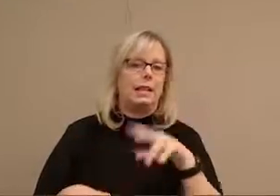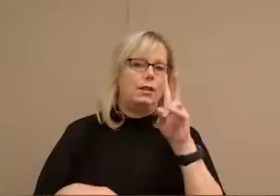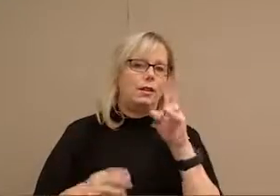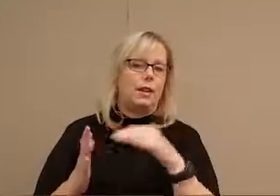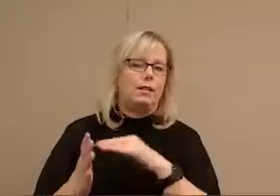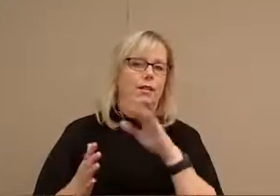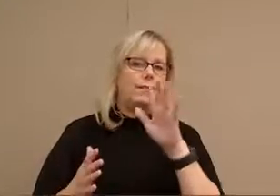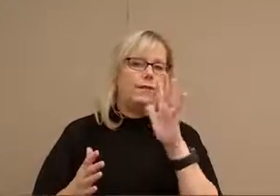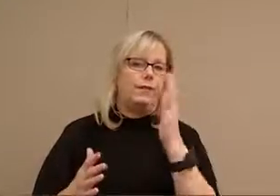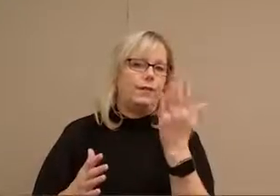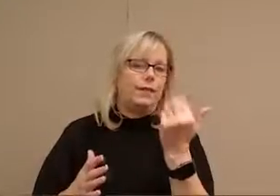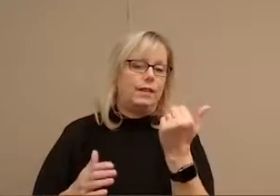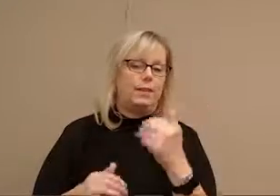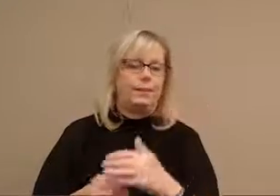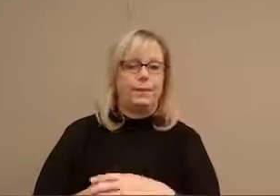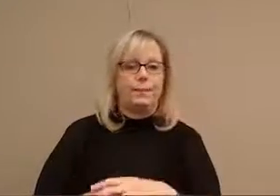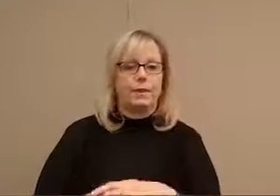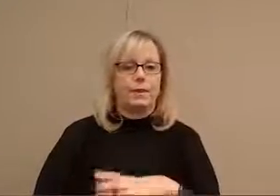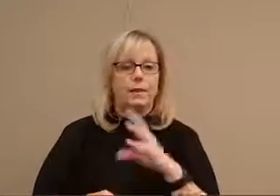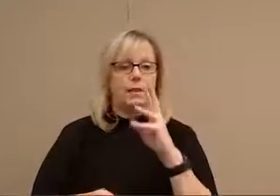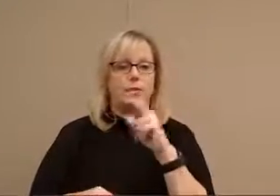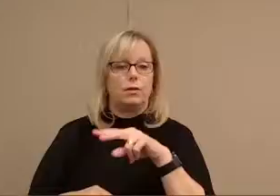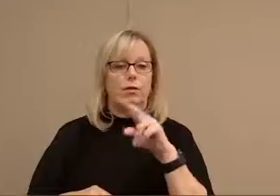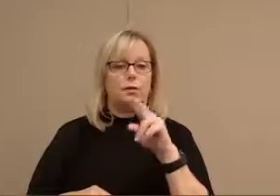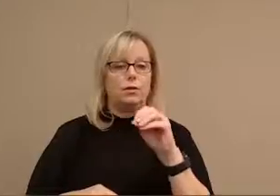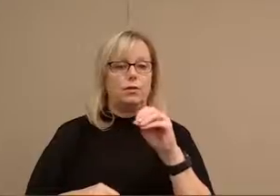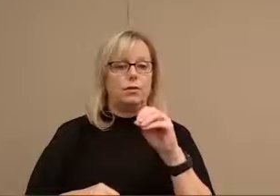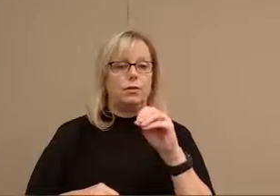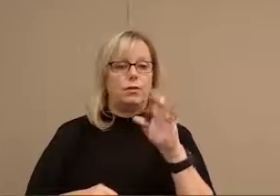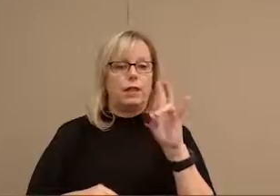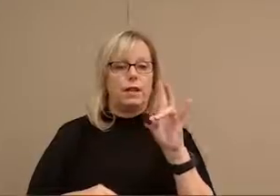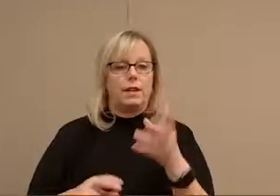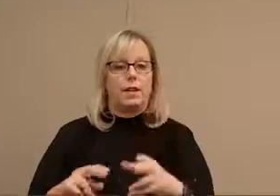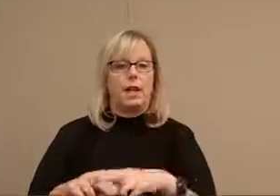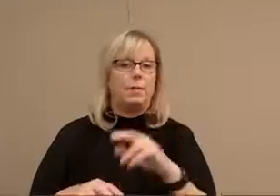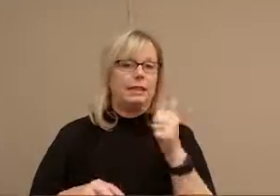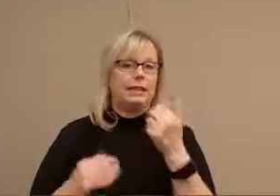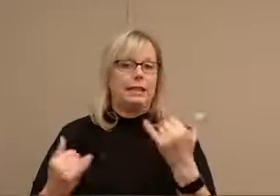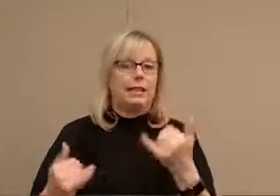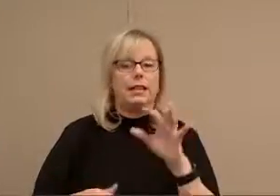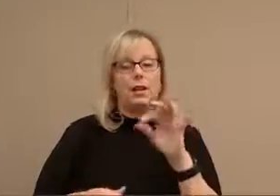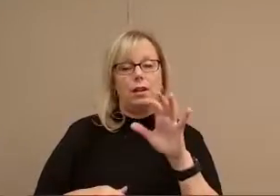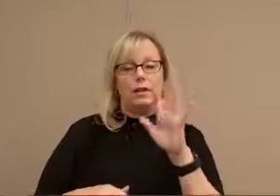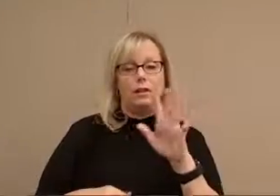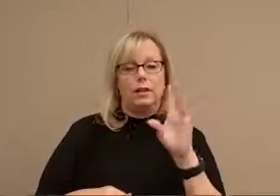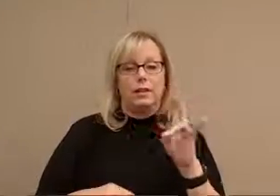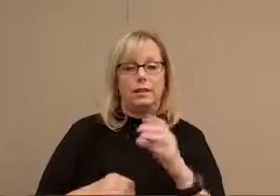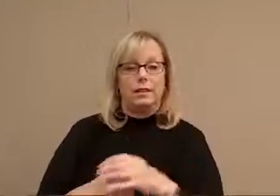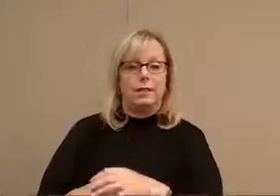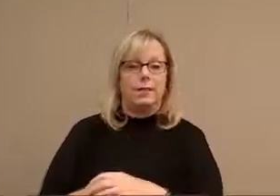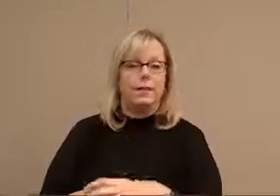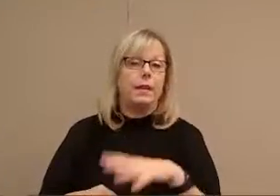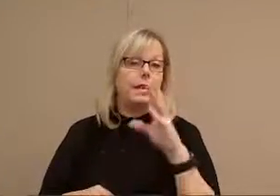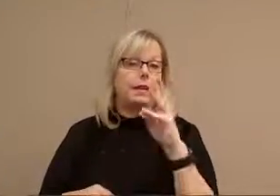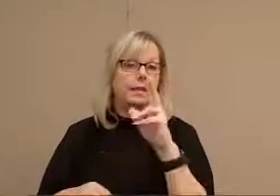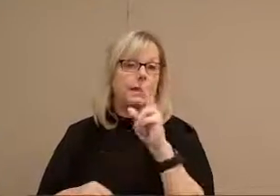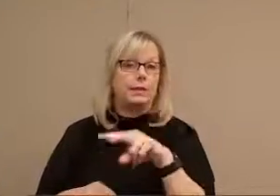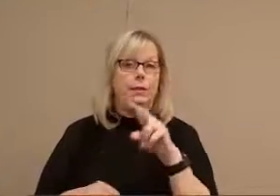to 2015. 62207 up 10 to